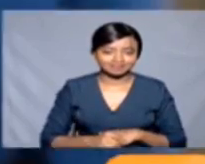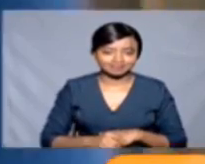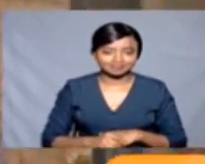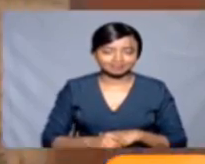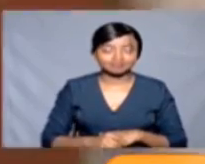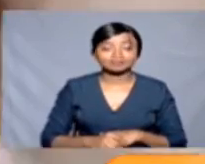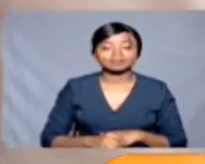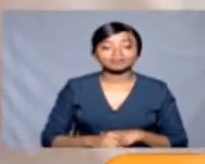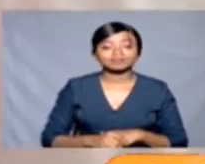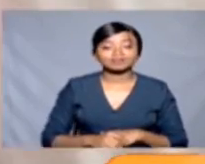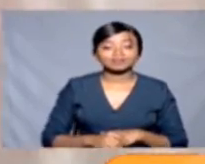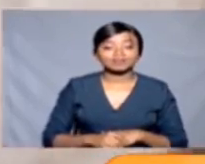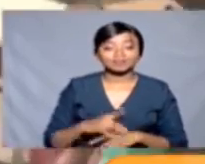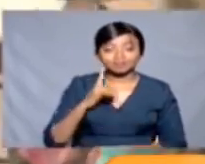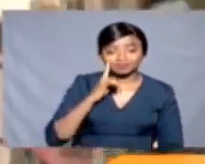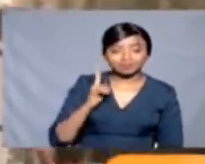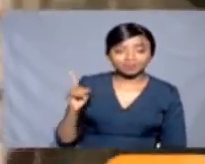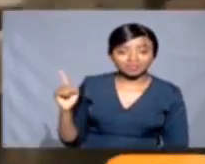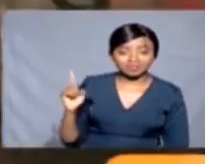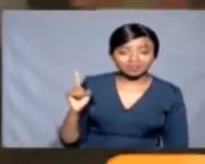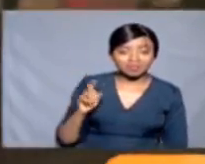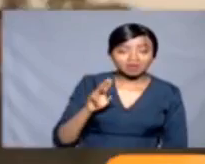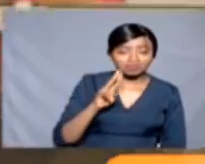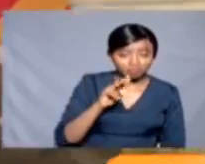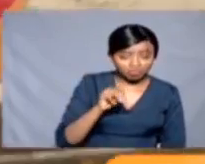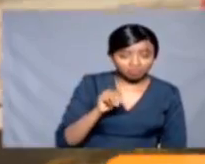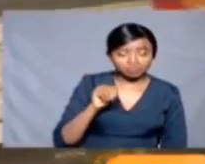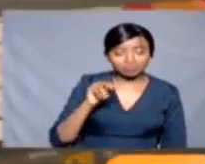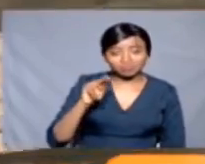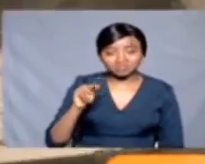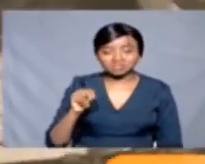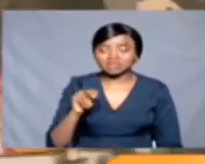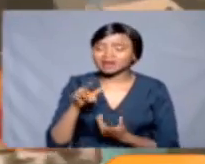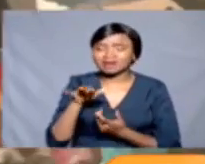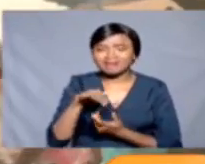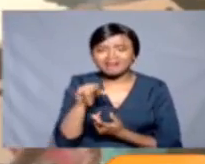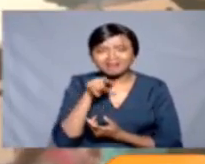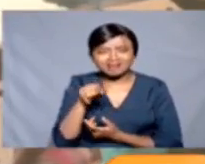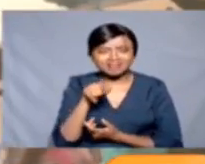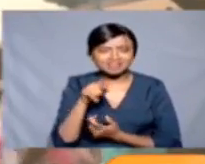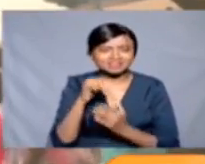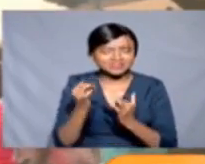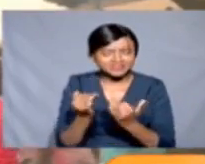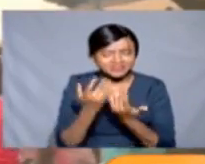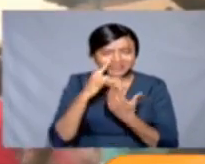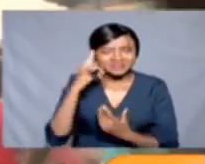An informal settlement whose growth remains unchecked and full of filthy air.